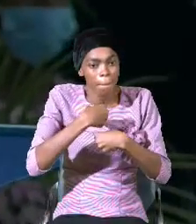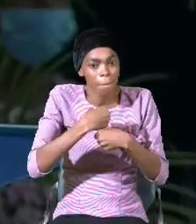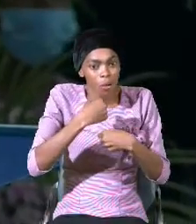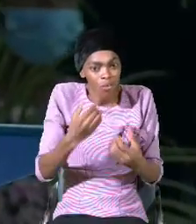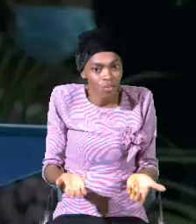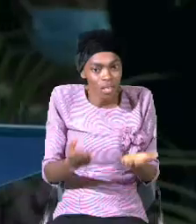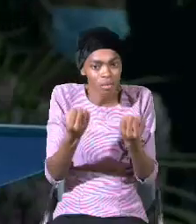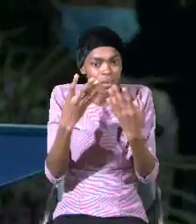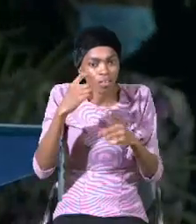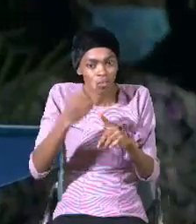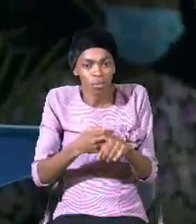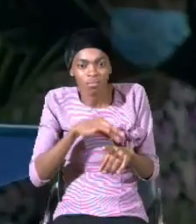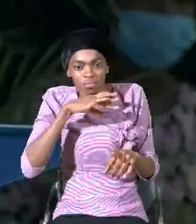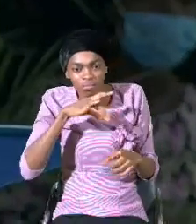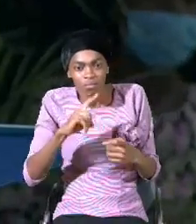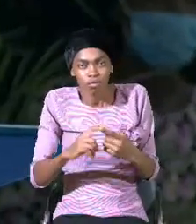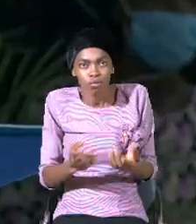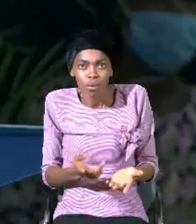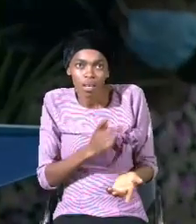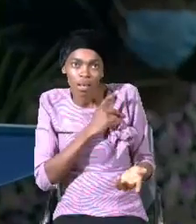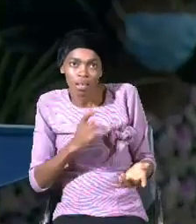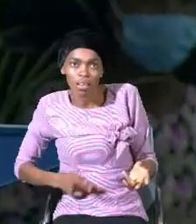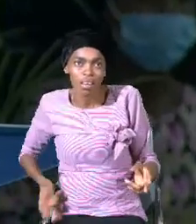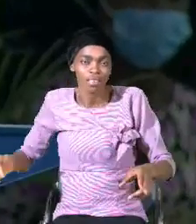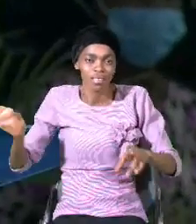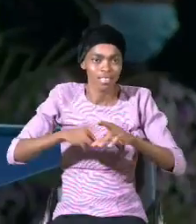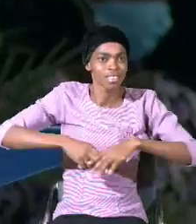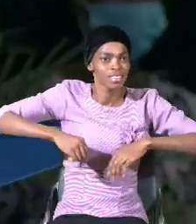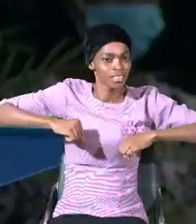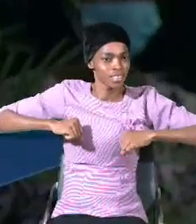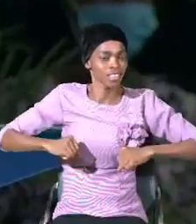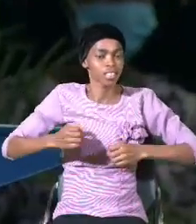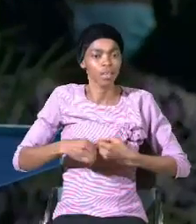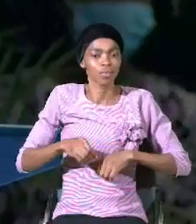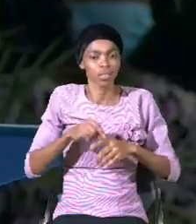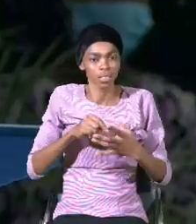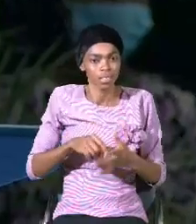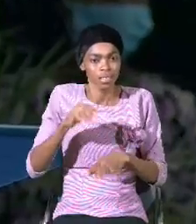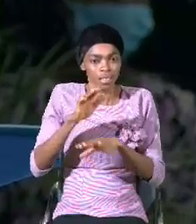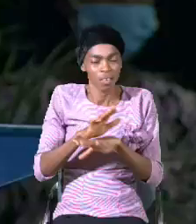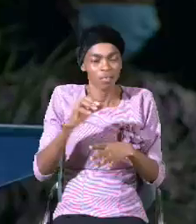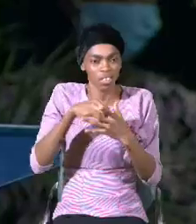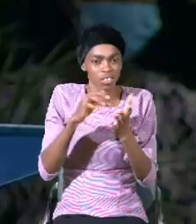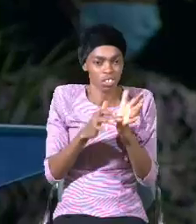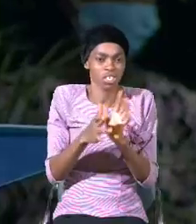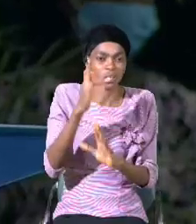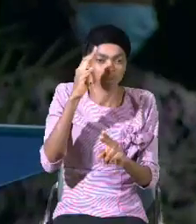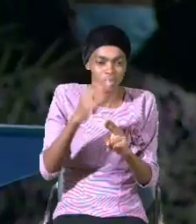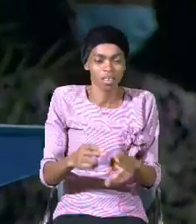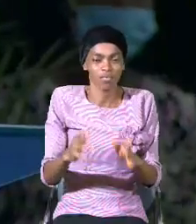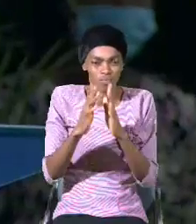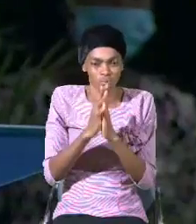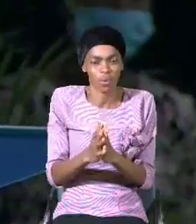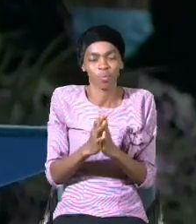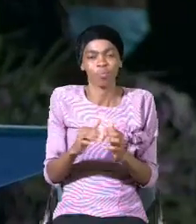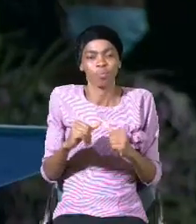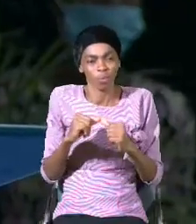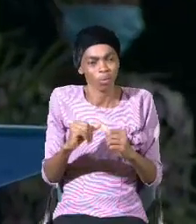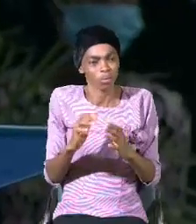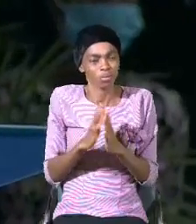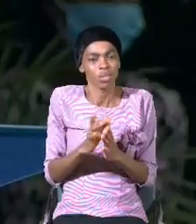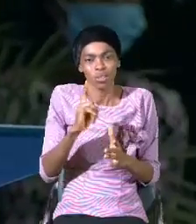the king's seat, even this evening, in the name of Jesus. You will not remain